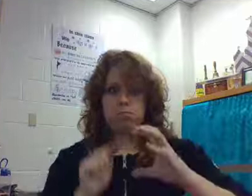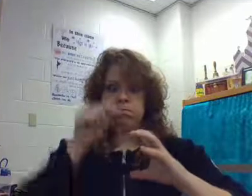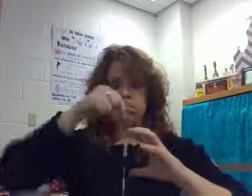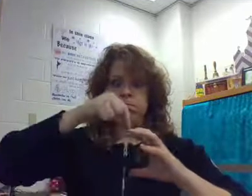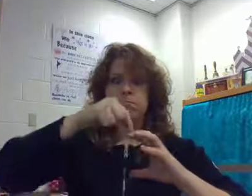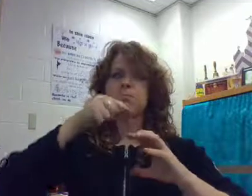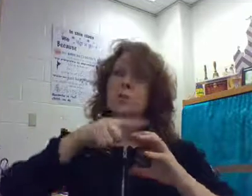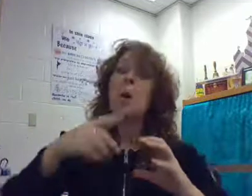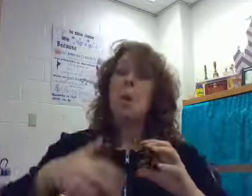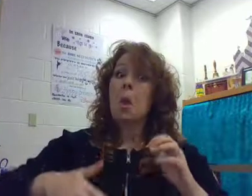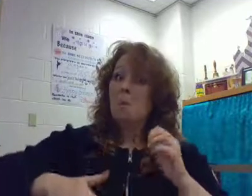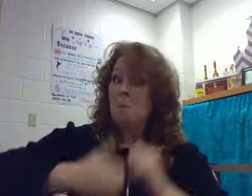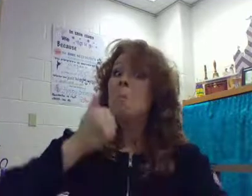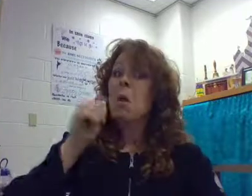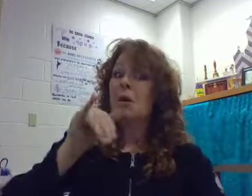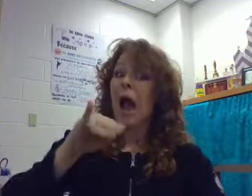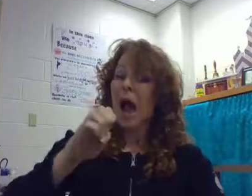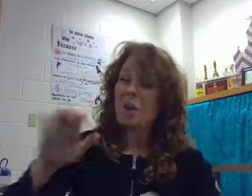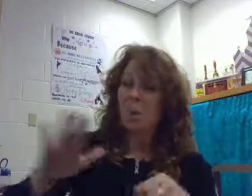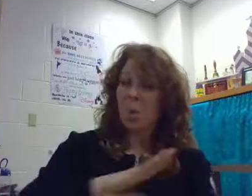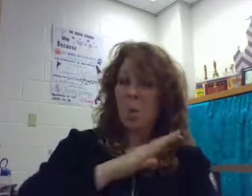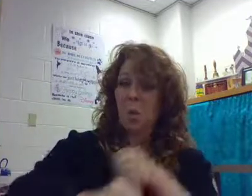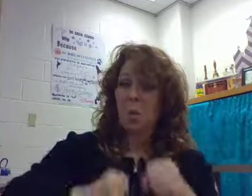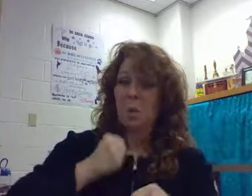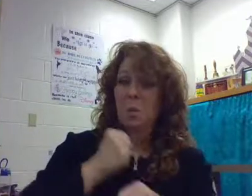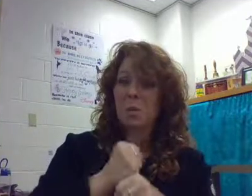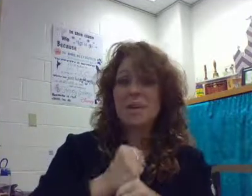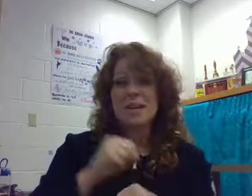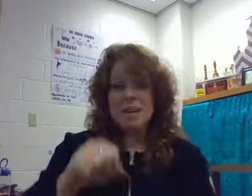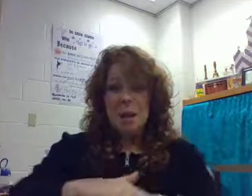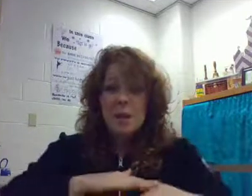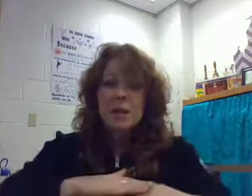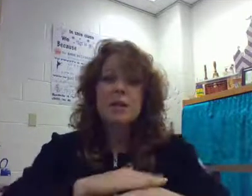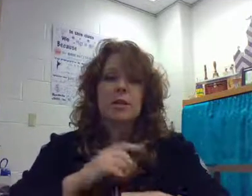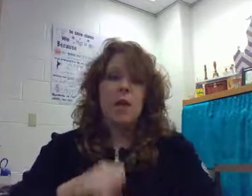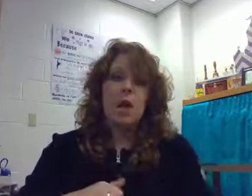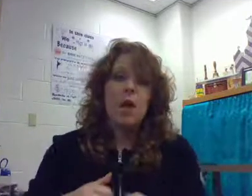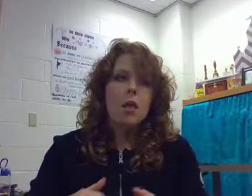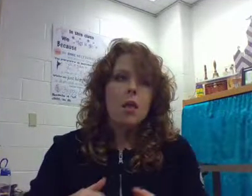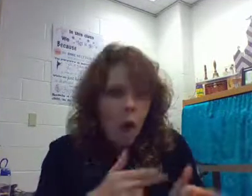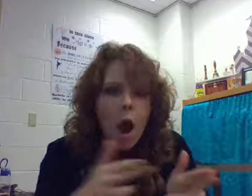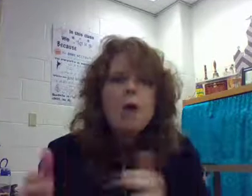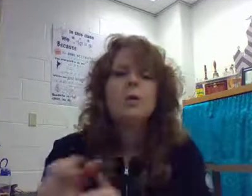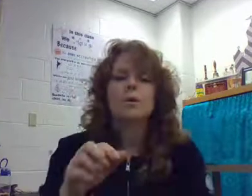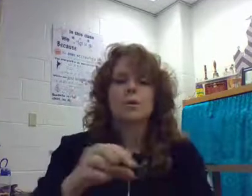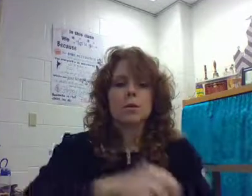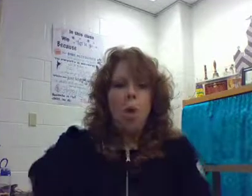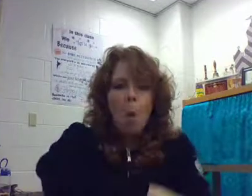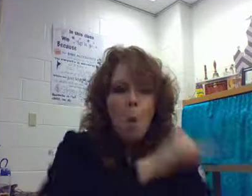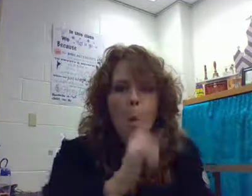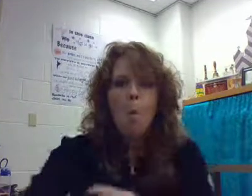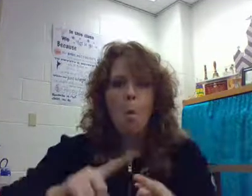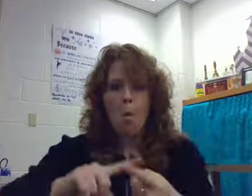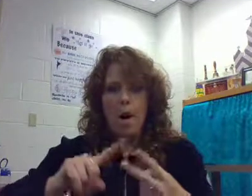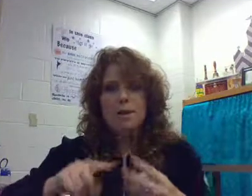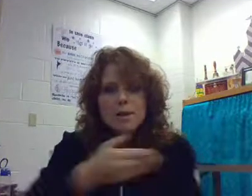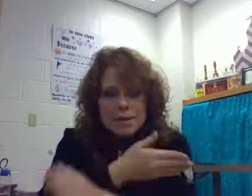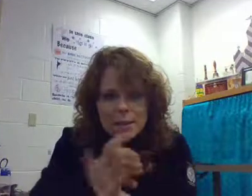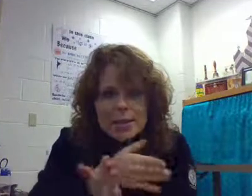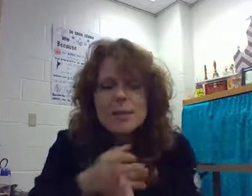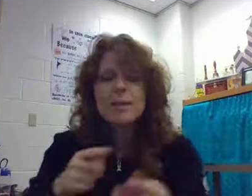for most of the year. In this harsh environment, American Indians hunted whales, seals, polar bears, birds in order to